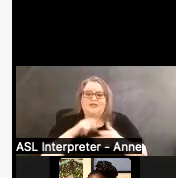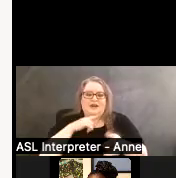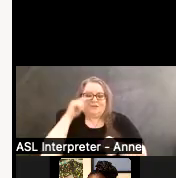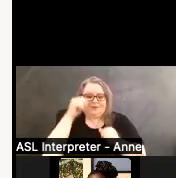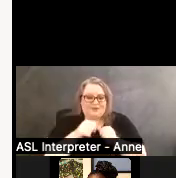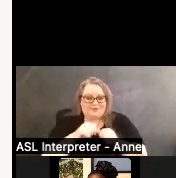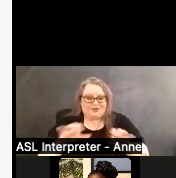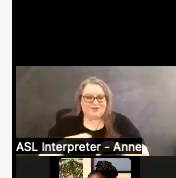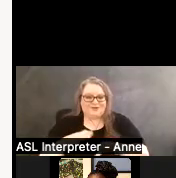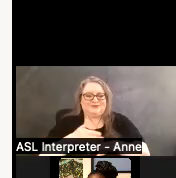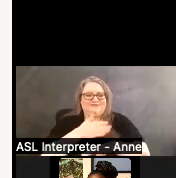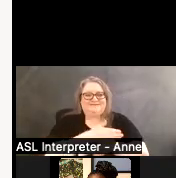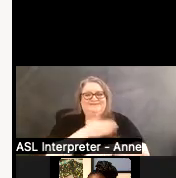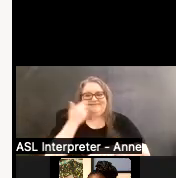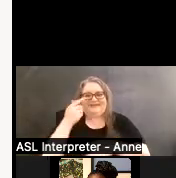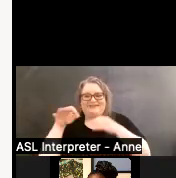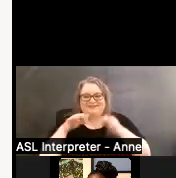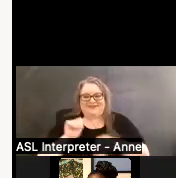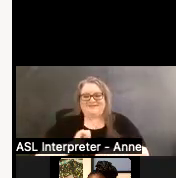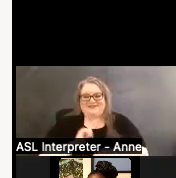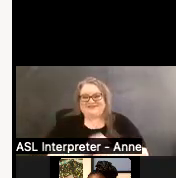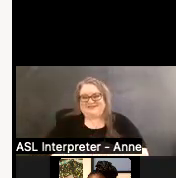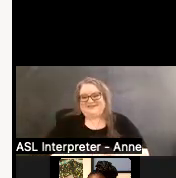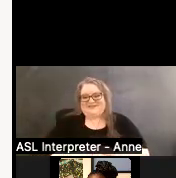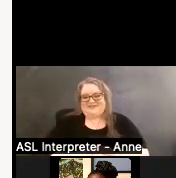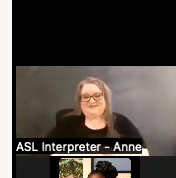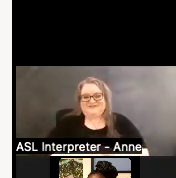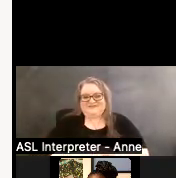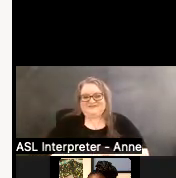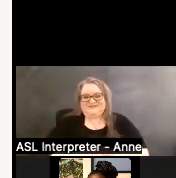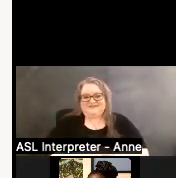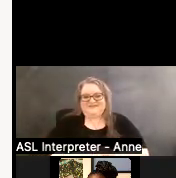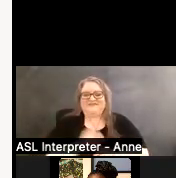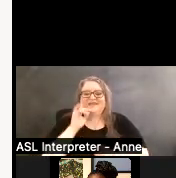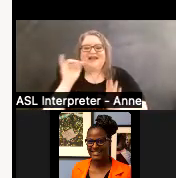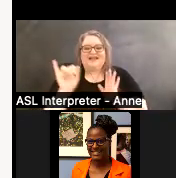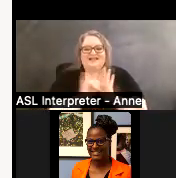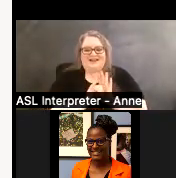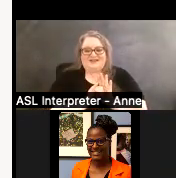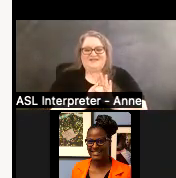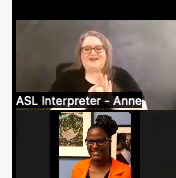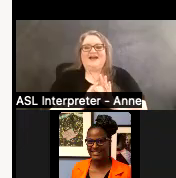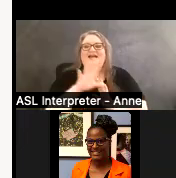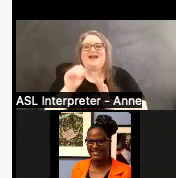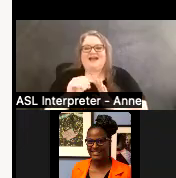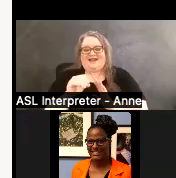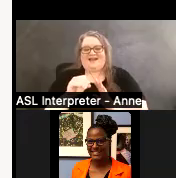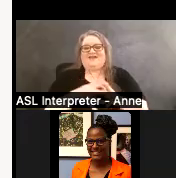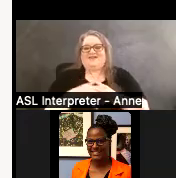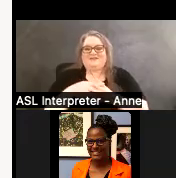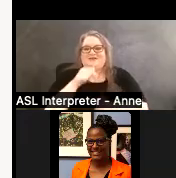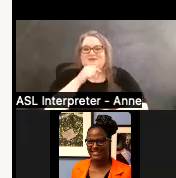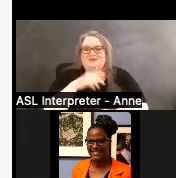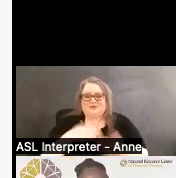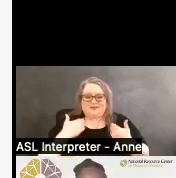do better of describing myself. I identify as an African-American woman.